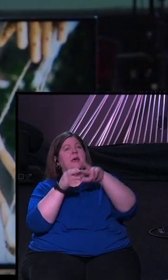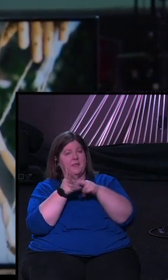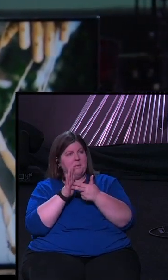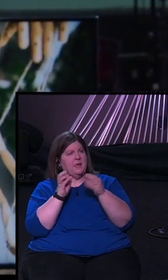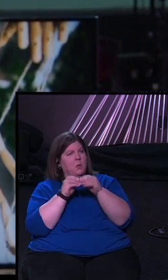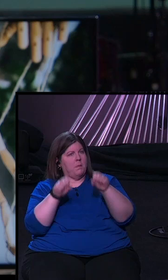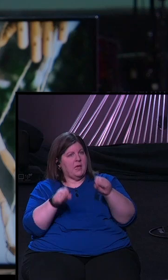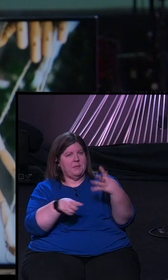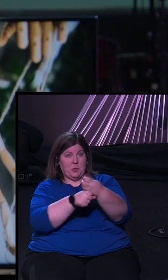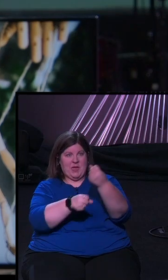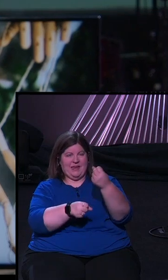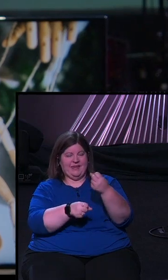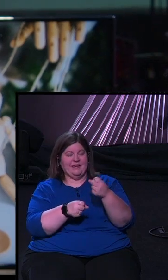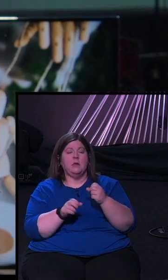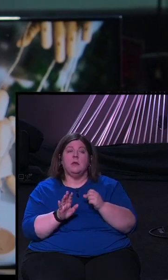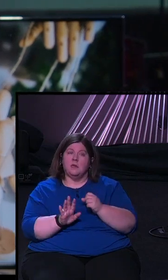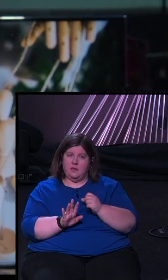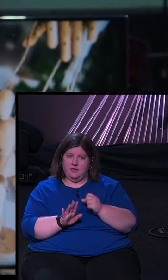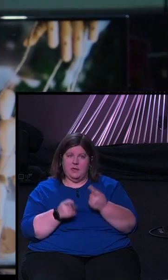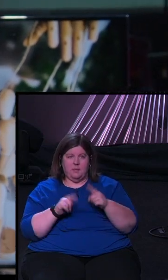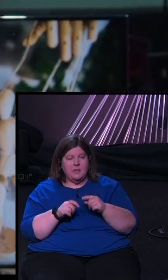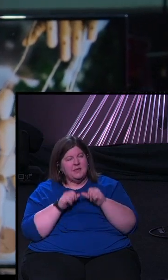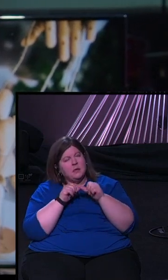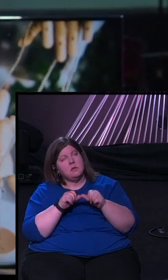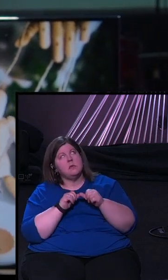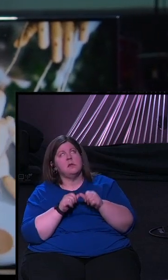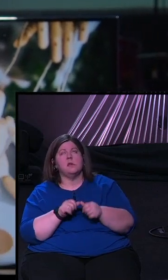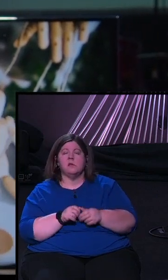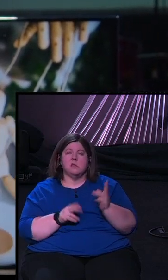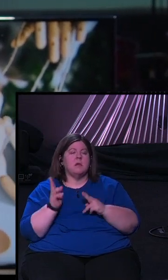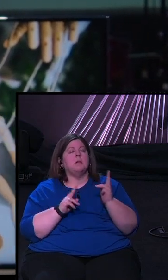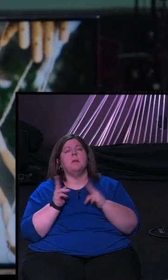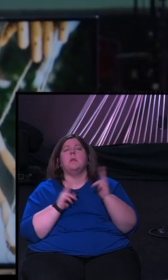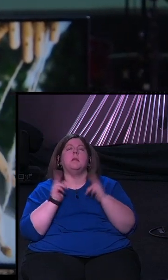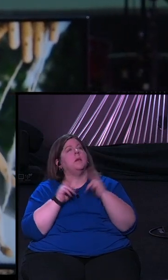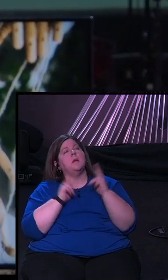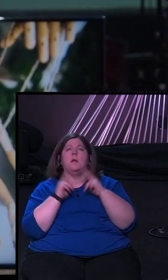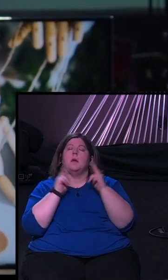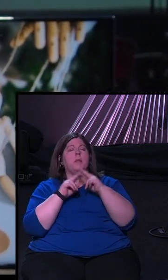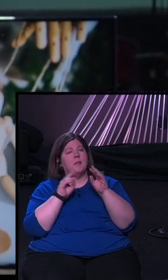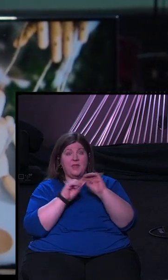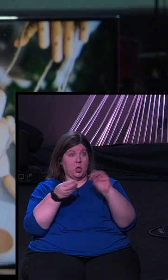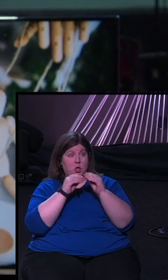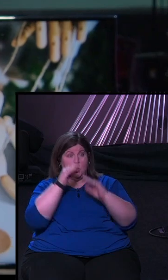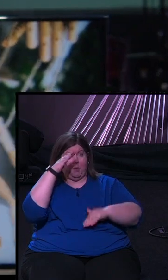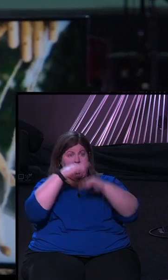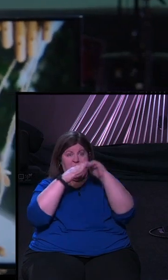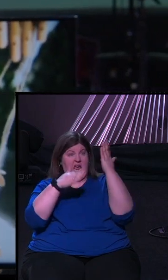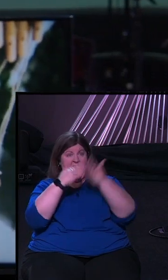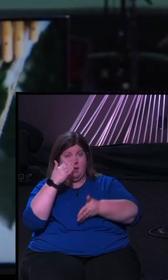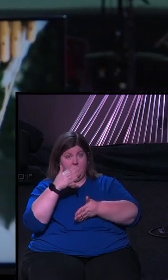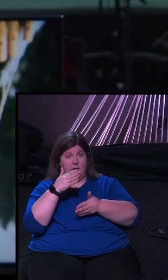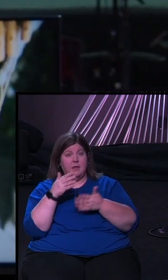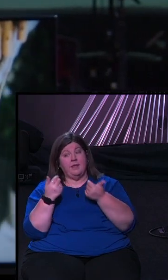have of winning. But what happens is we end up in this infinite game where there's no number that you hit and the game is over. The game is over